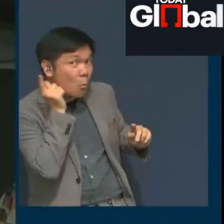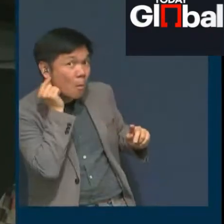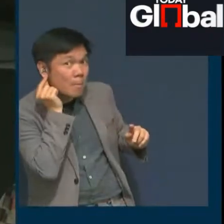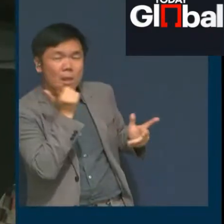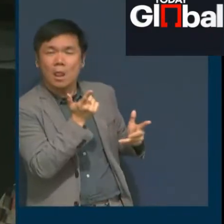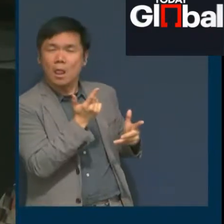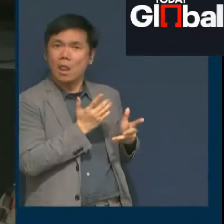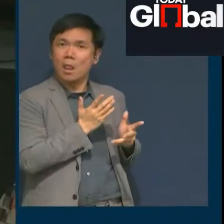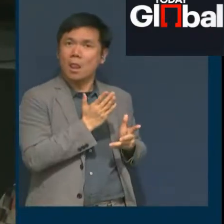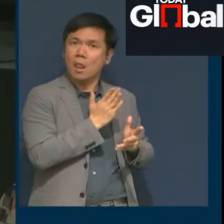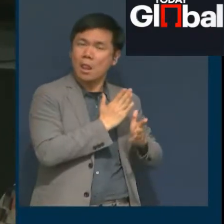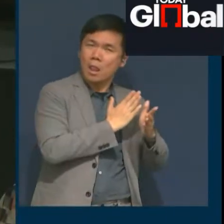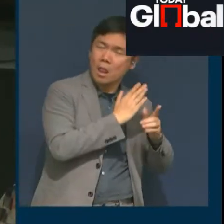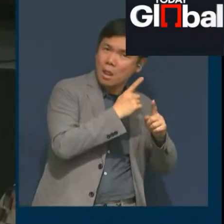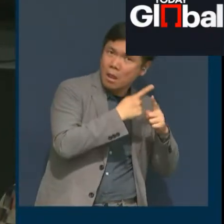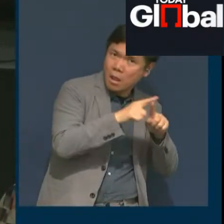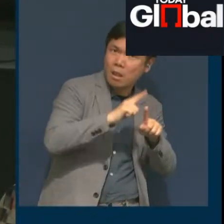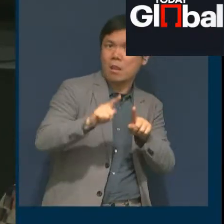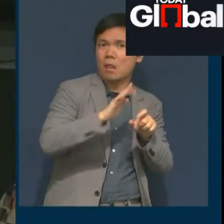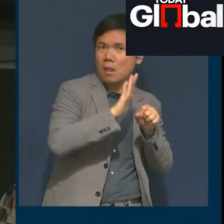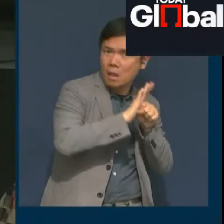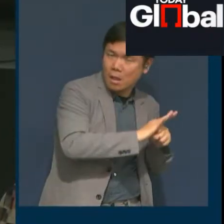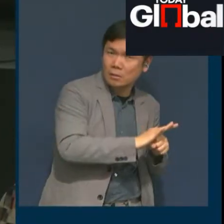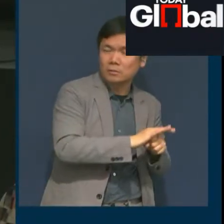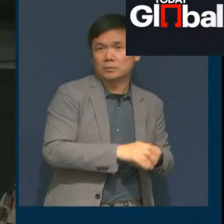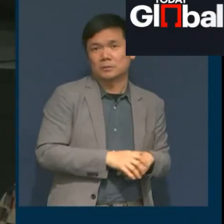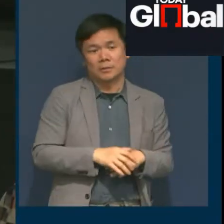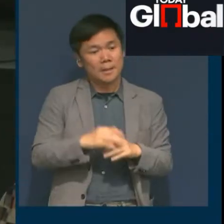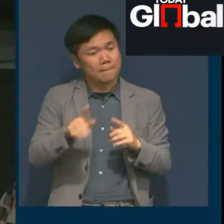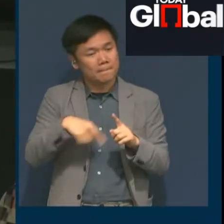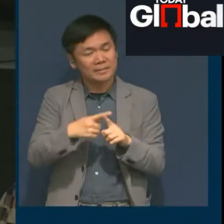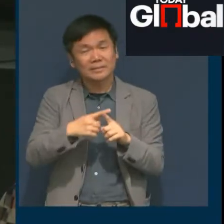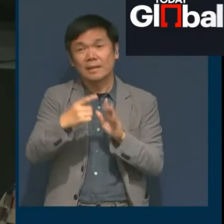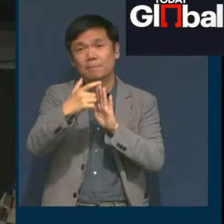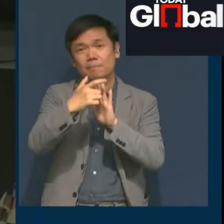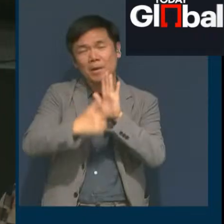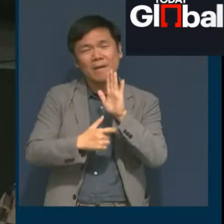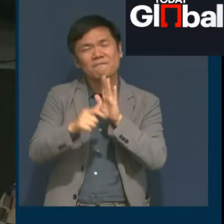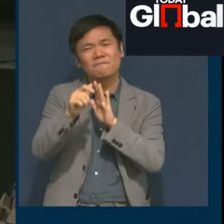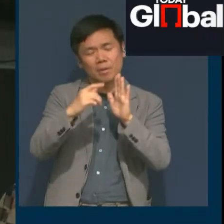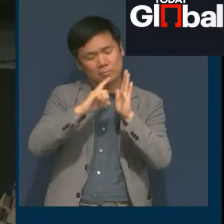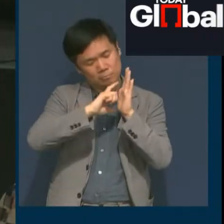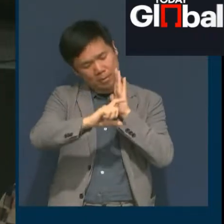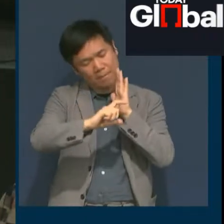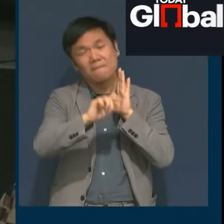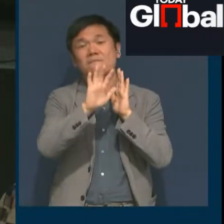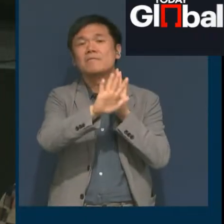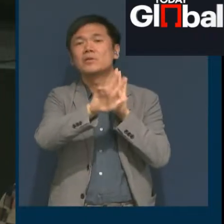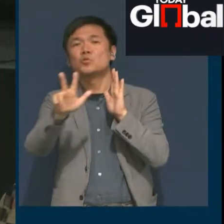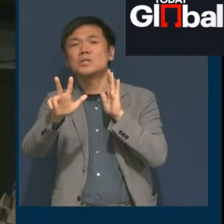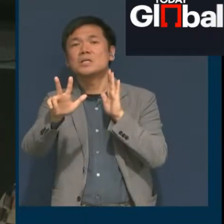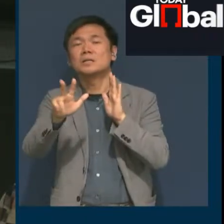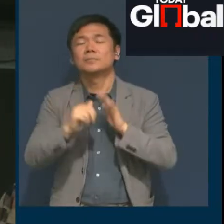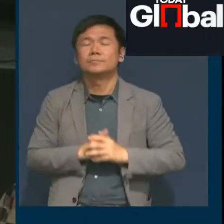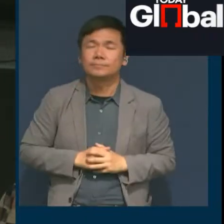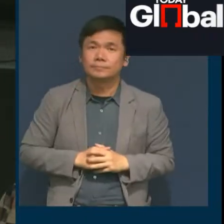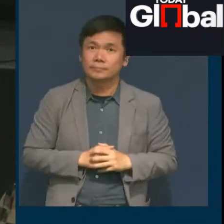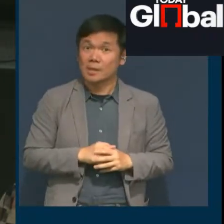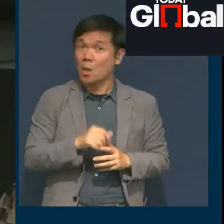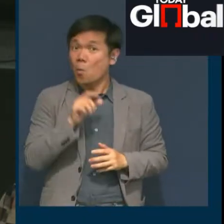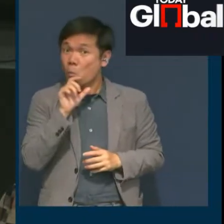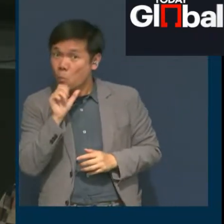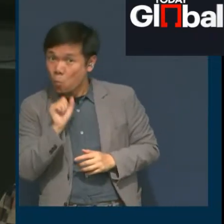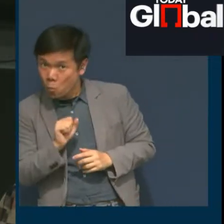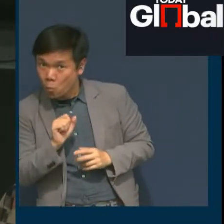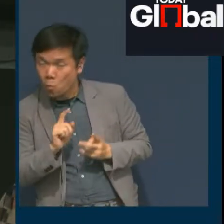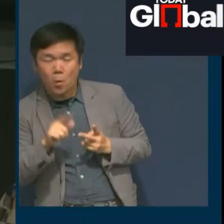In paragraph 53, you state that the Commission on Women, Older Persons, and Persons